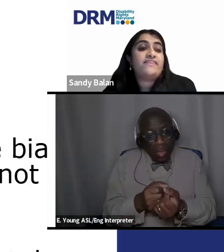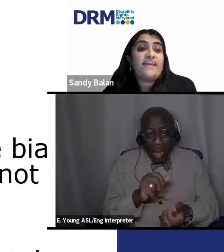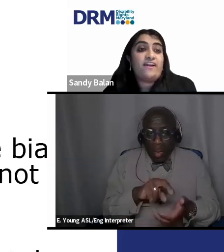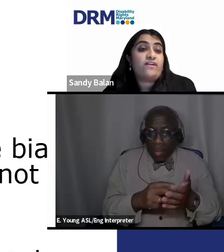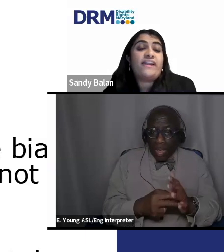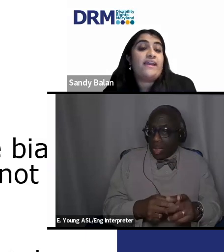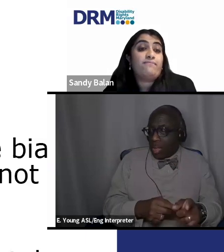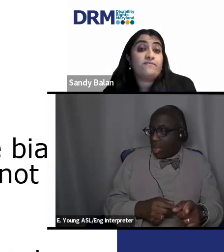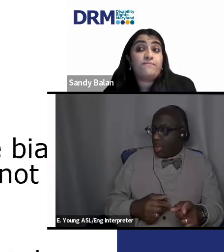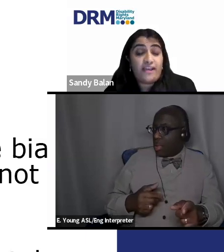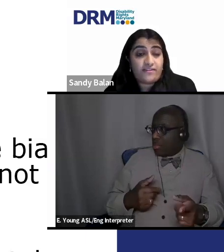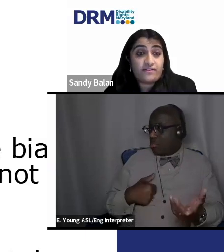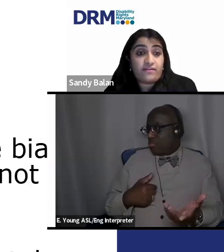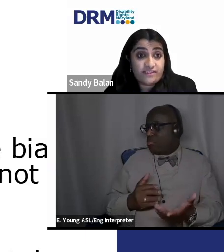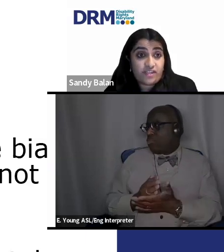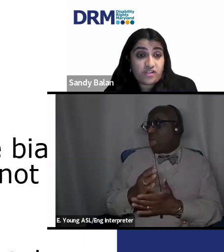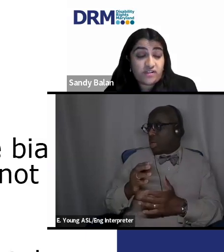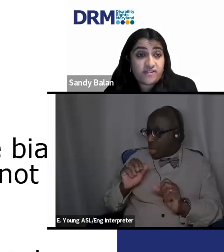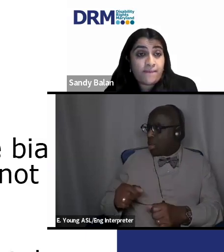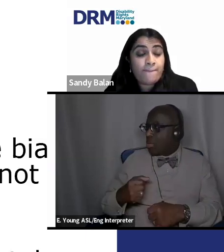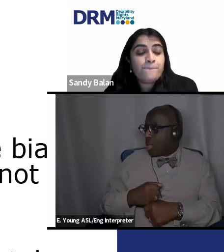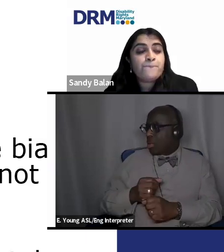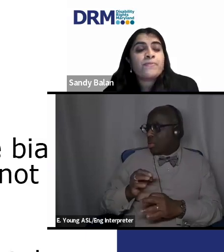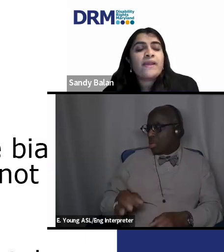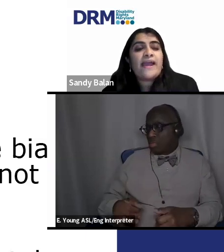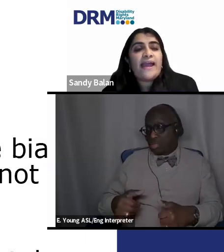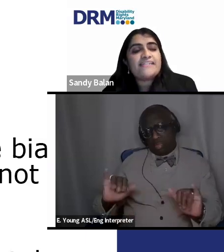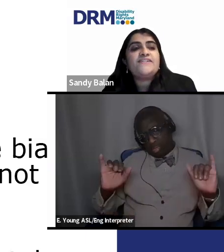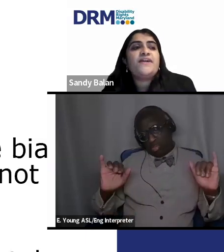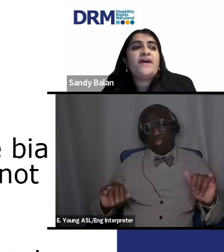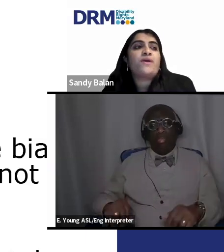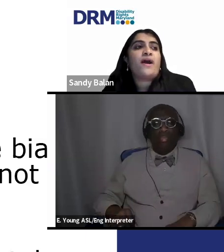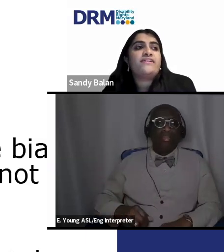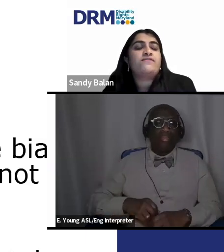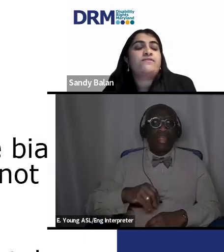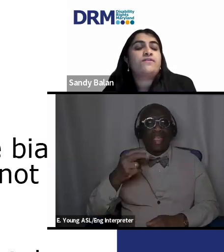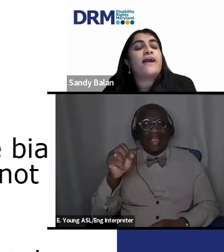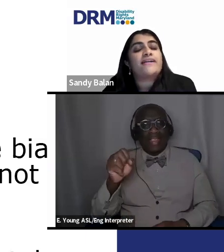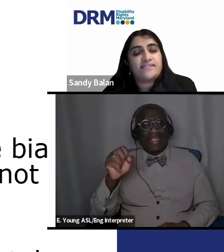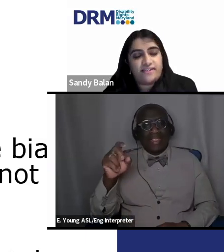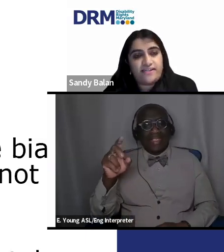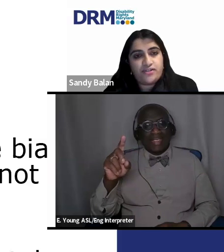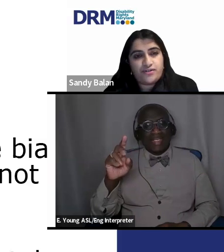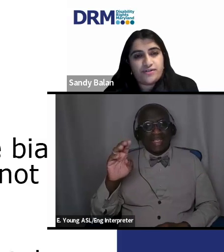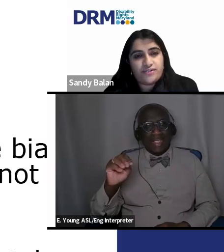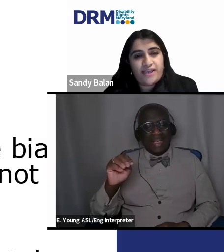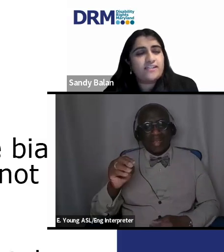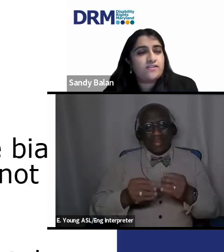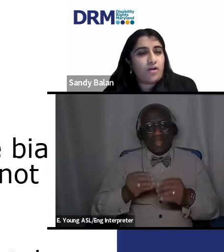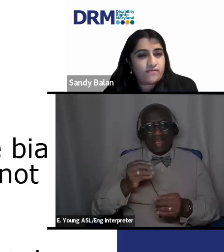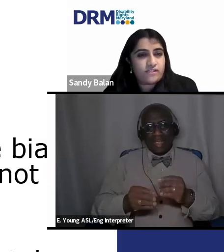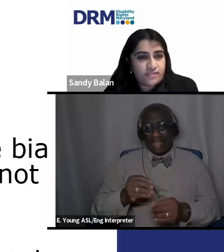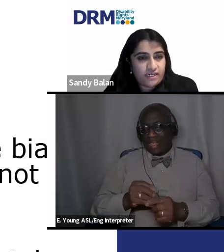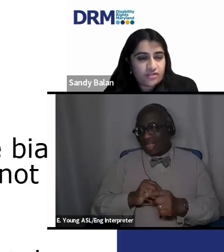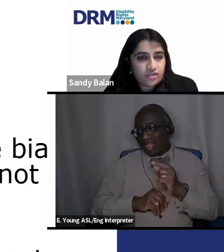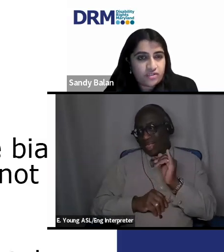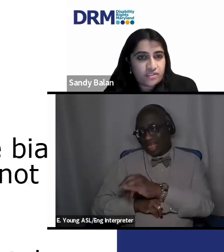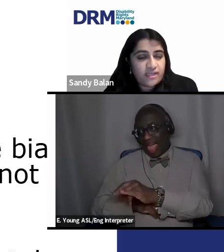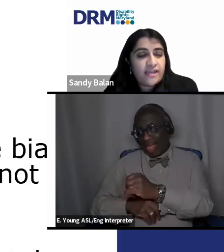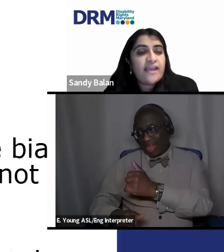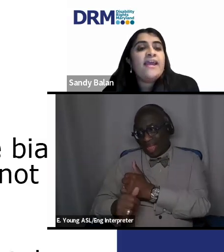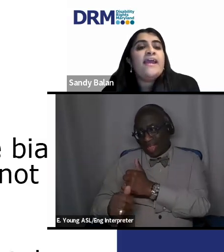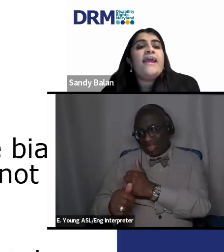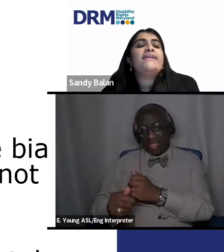not mean that they are not able to make their own decisions. SDM kind of corrects the dangers and it solves those